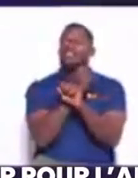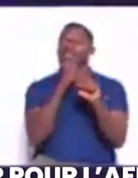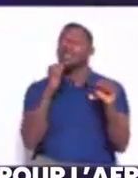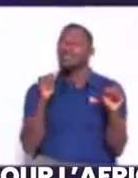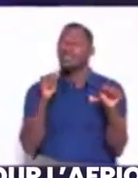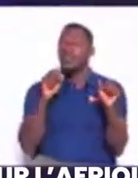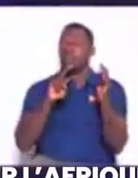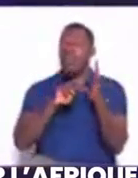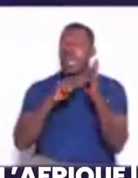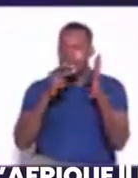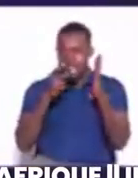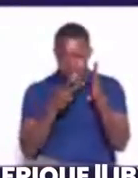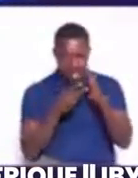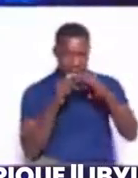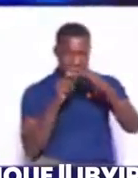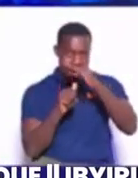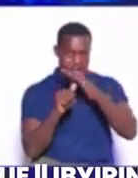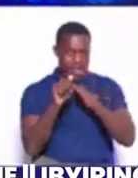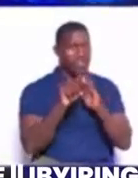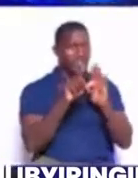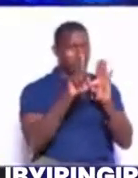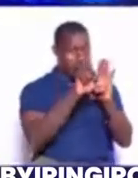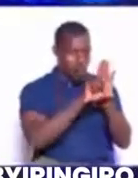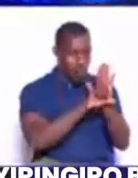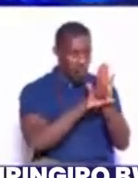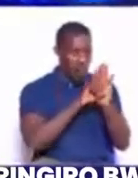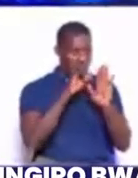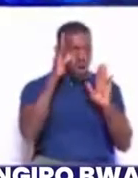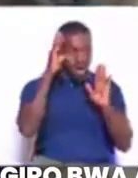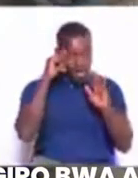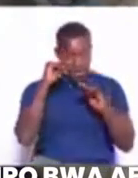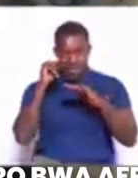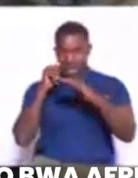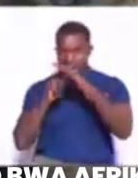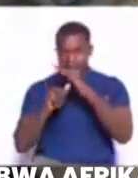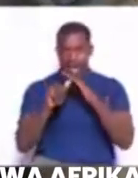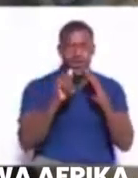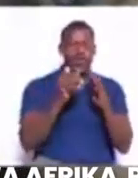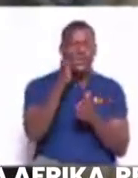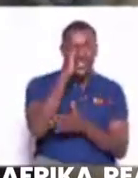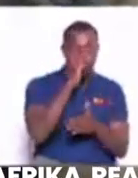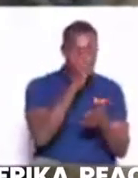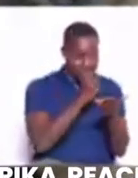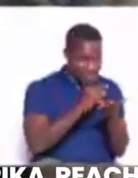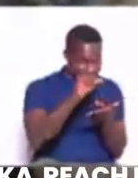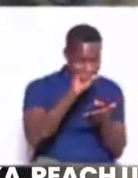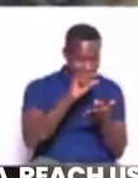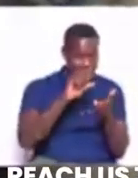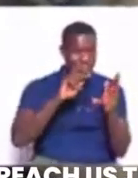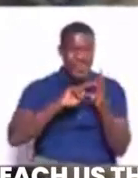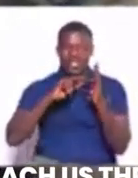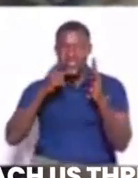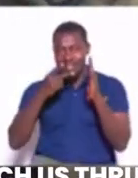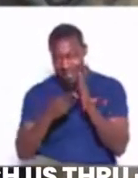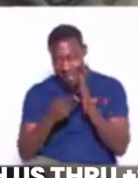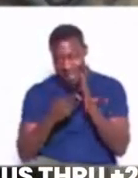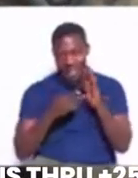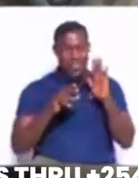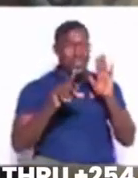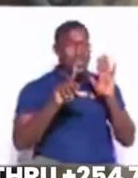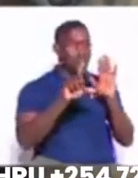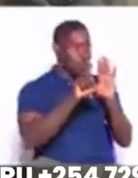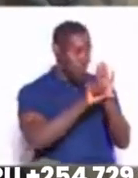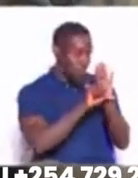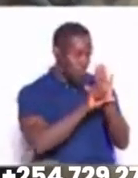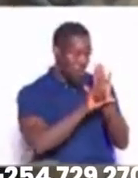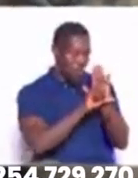of salvation. We are under the grace method of salvation. So the law is not the agency that saves